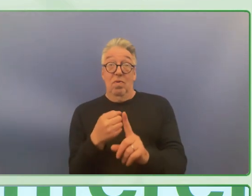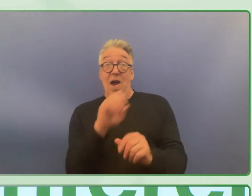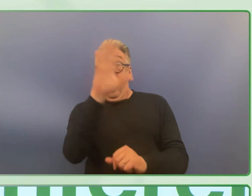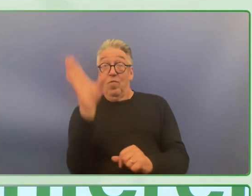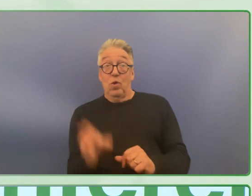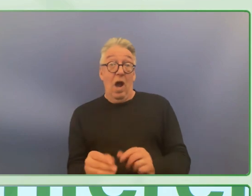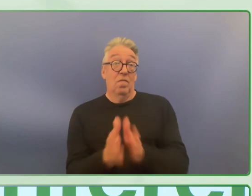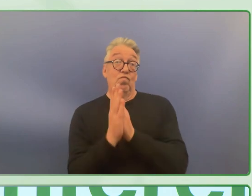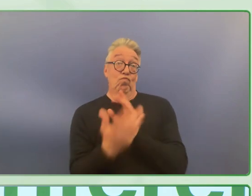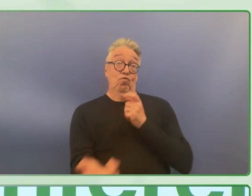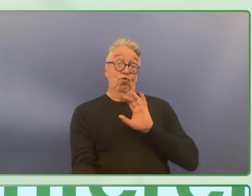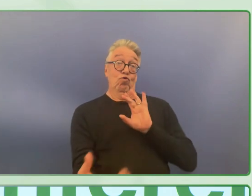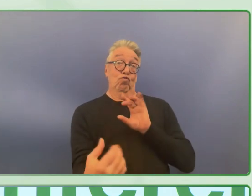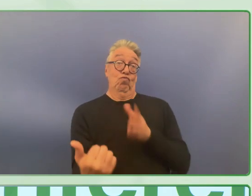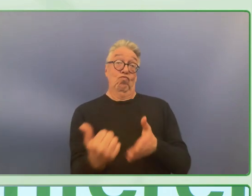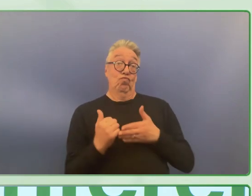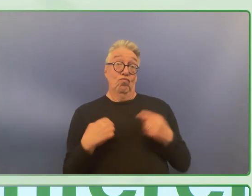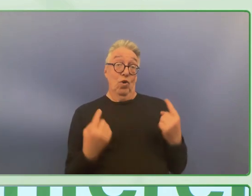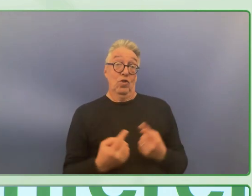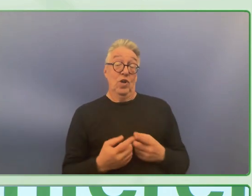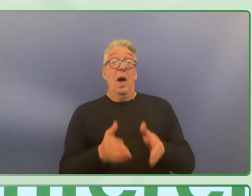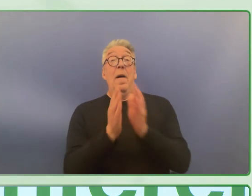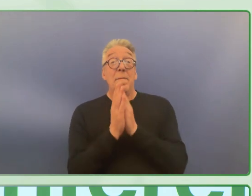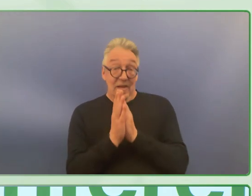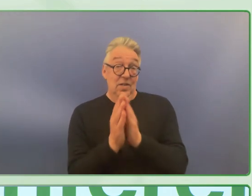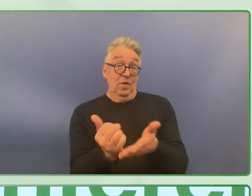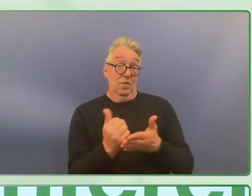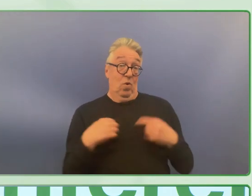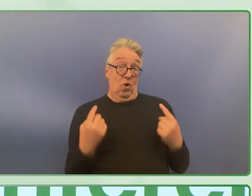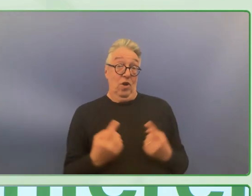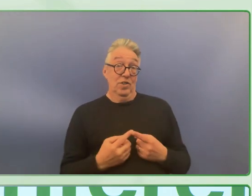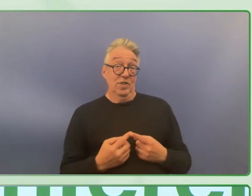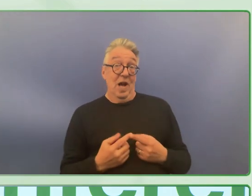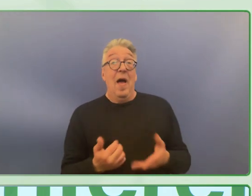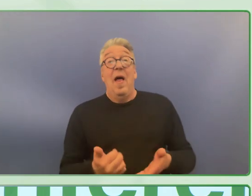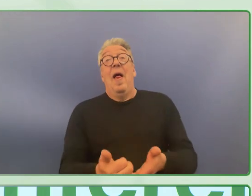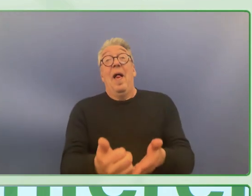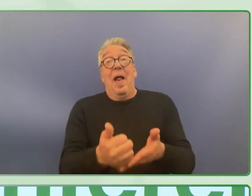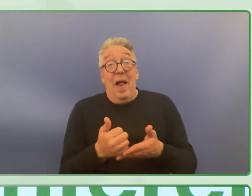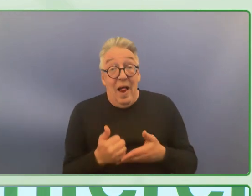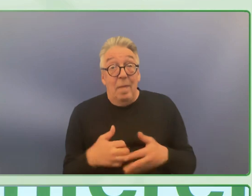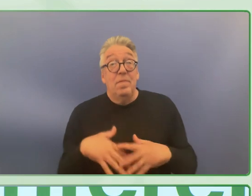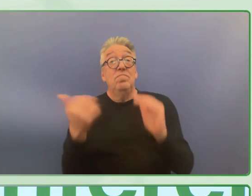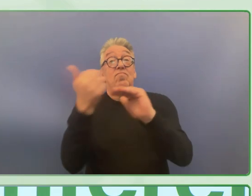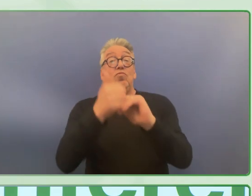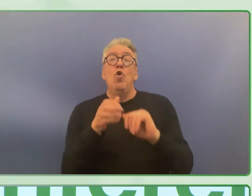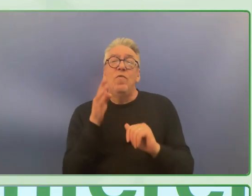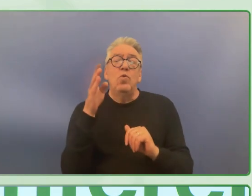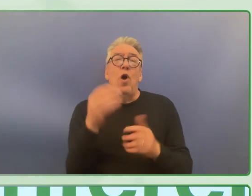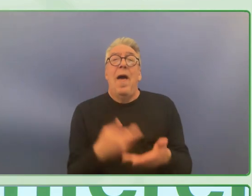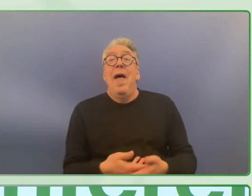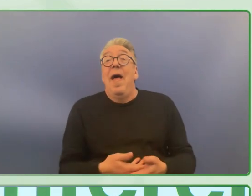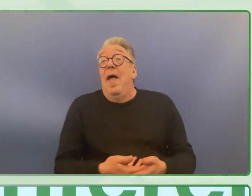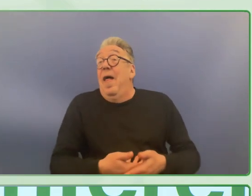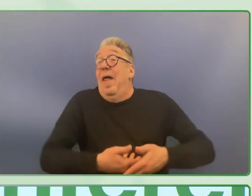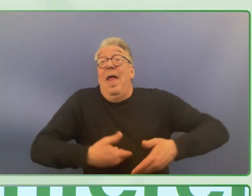please, do take a stand by standing with us to create a future where every young person with a disability in Africa is